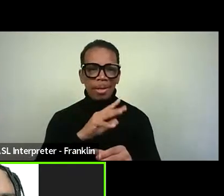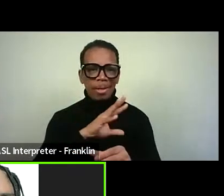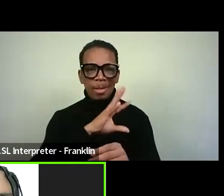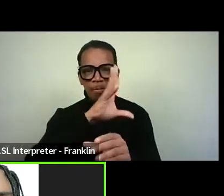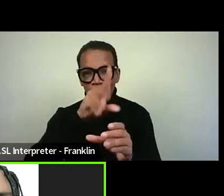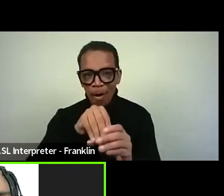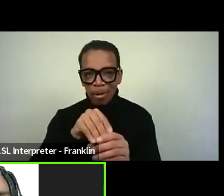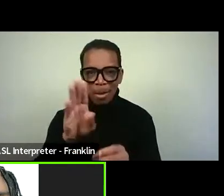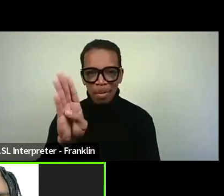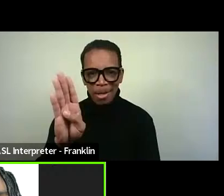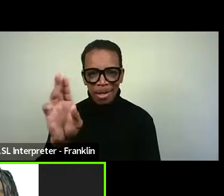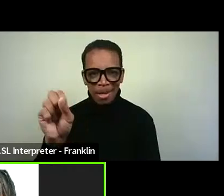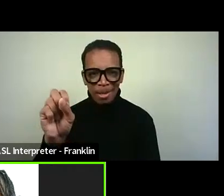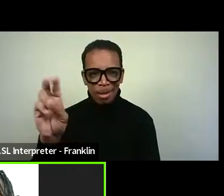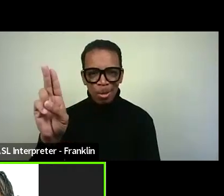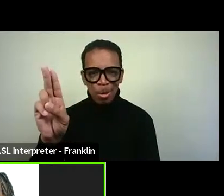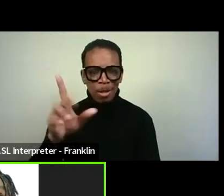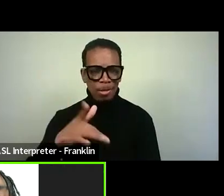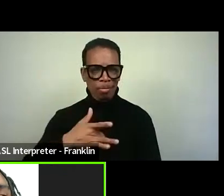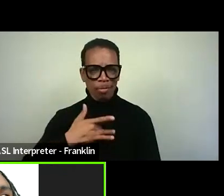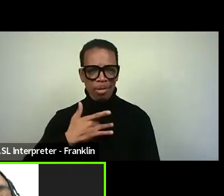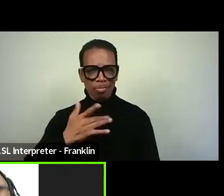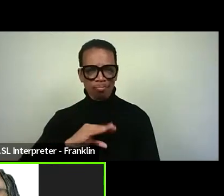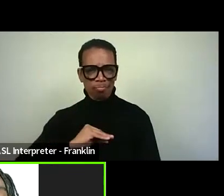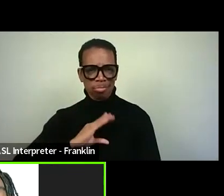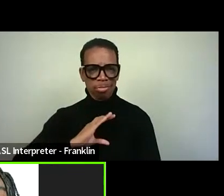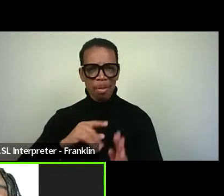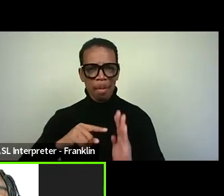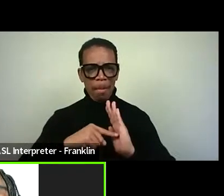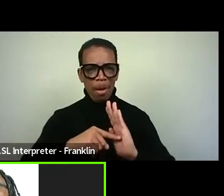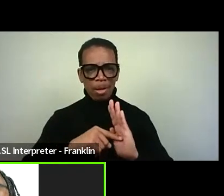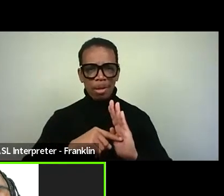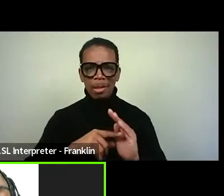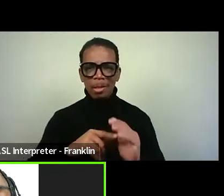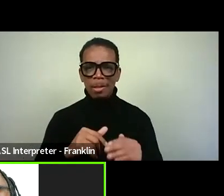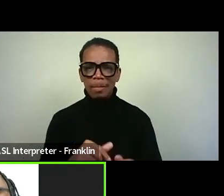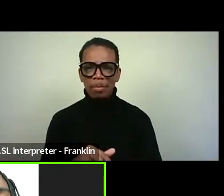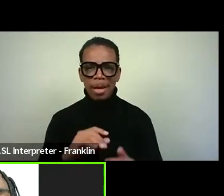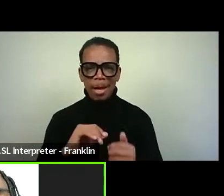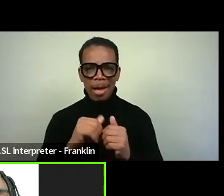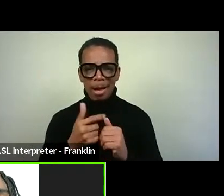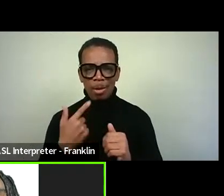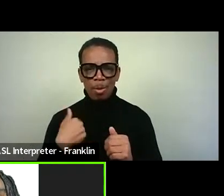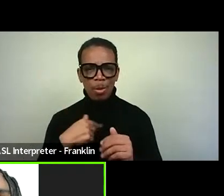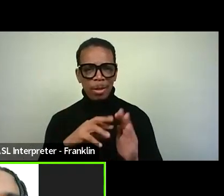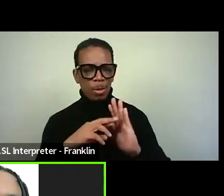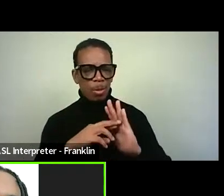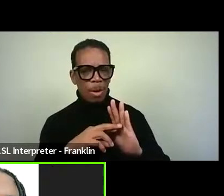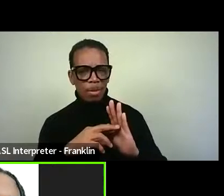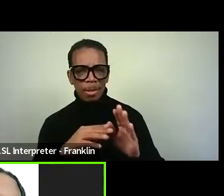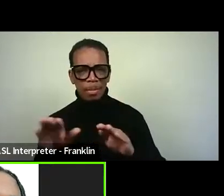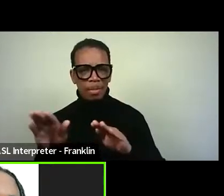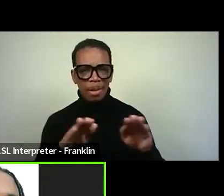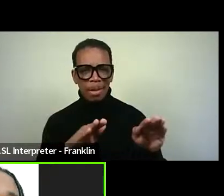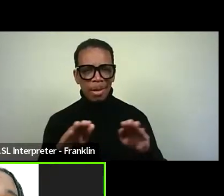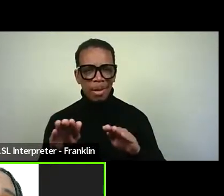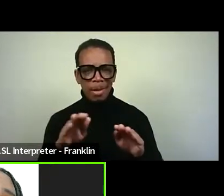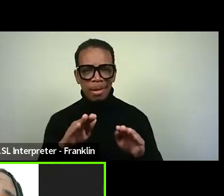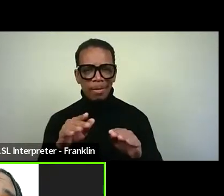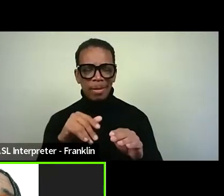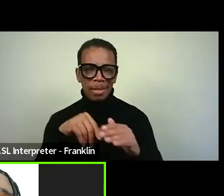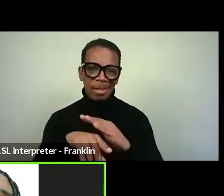union, just to really give a great sense of a model and benchmark example of, how we represent and conduct ourselves within